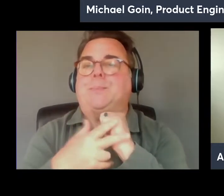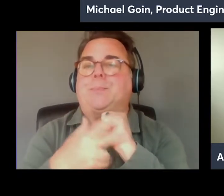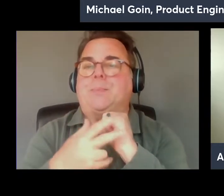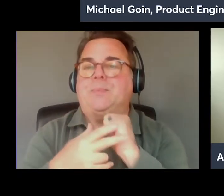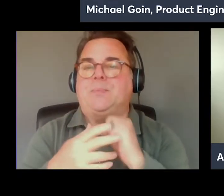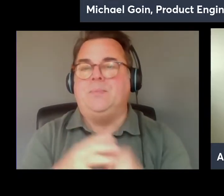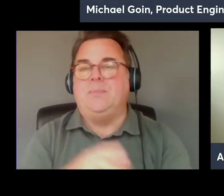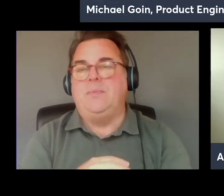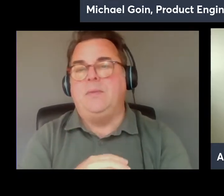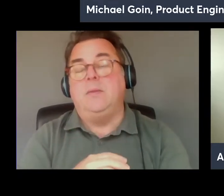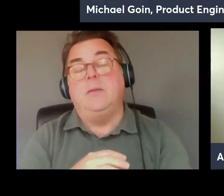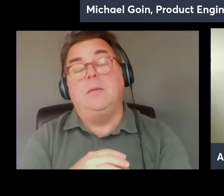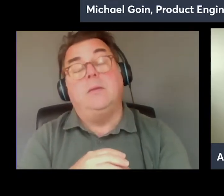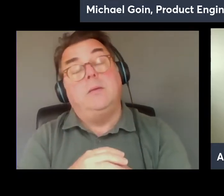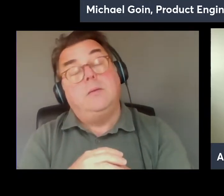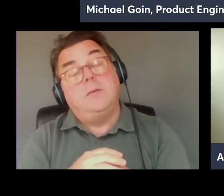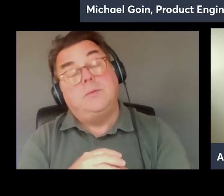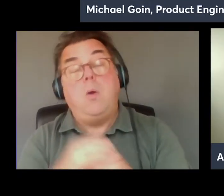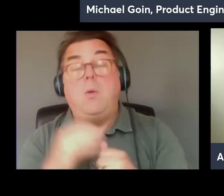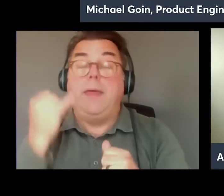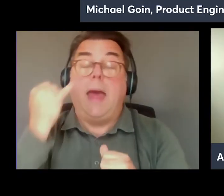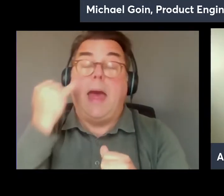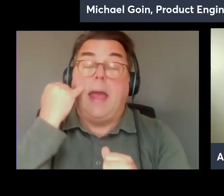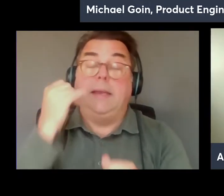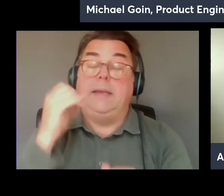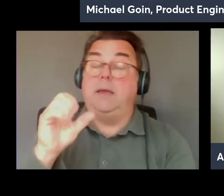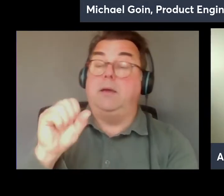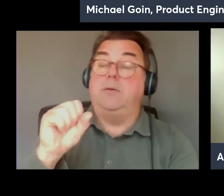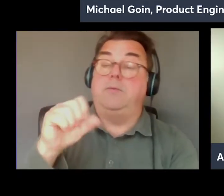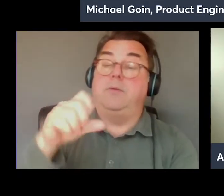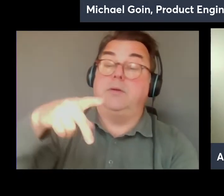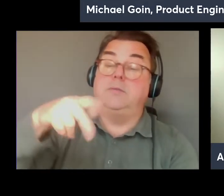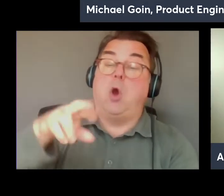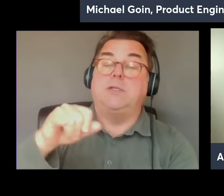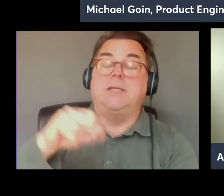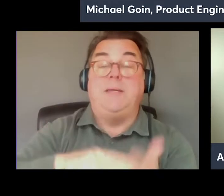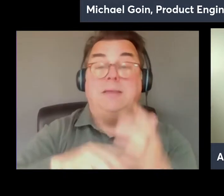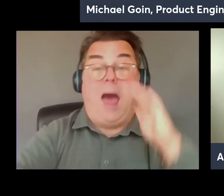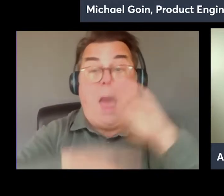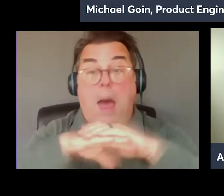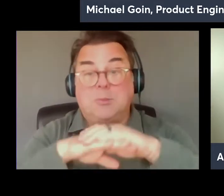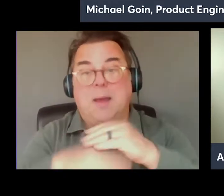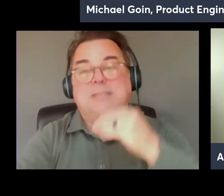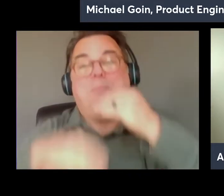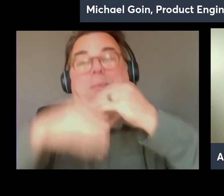And sparsity is just another optimization on top of that. You can think of